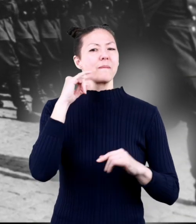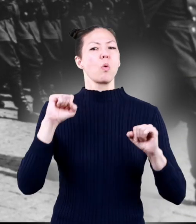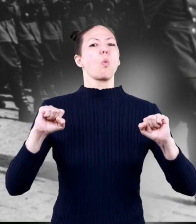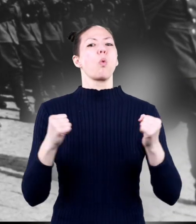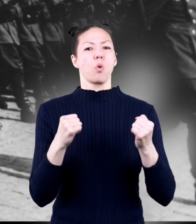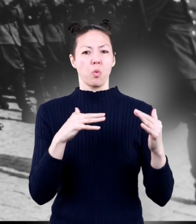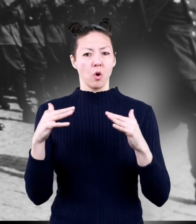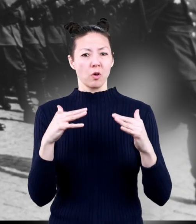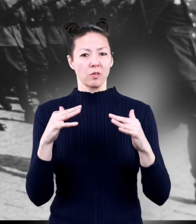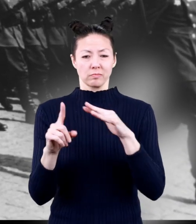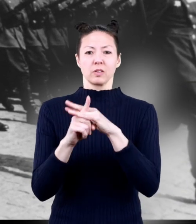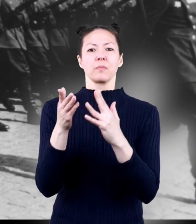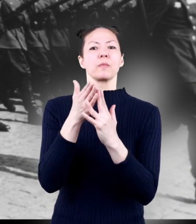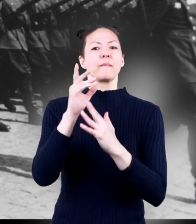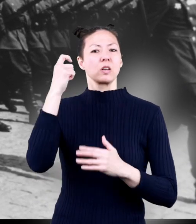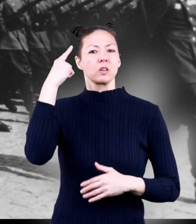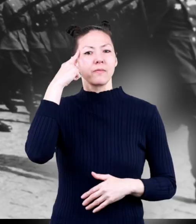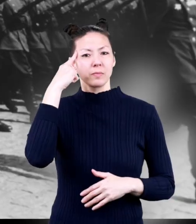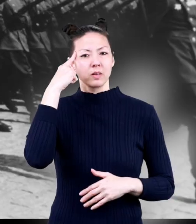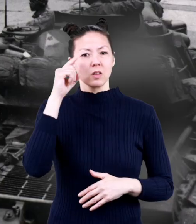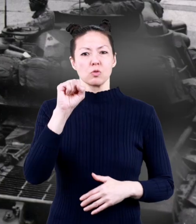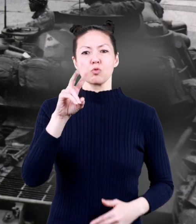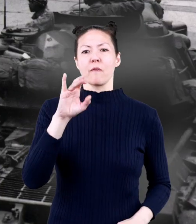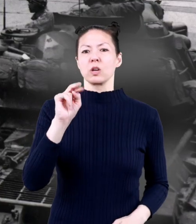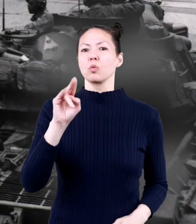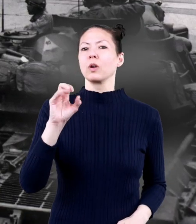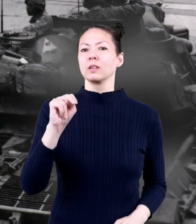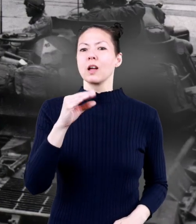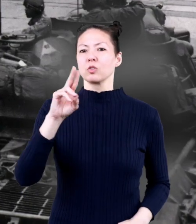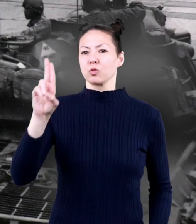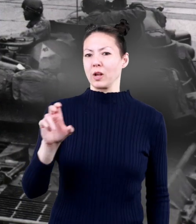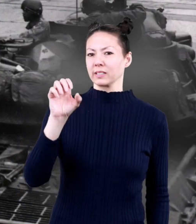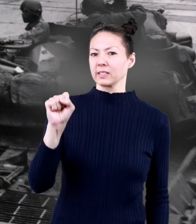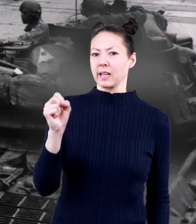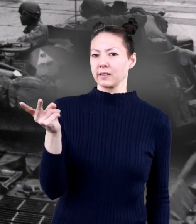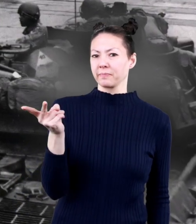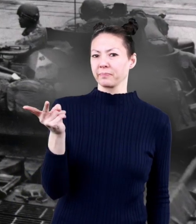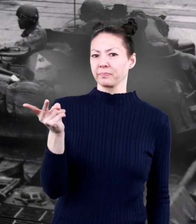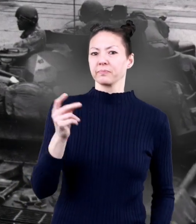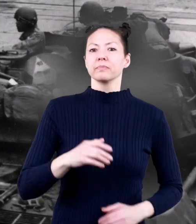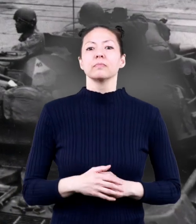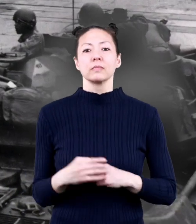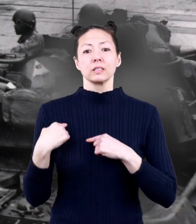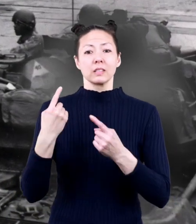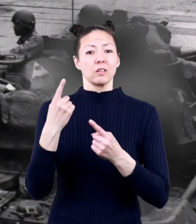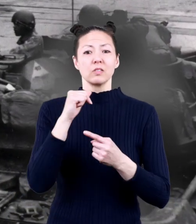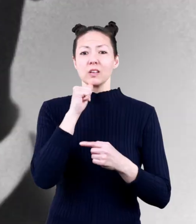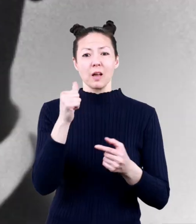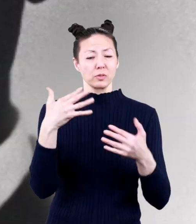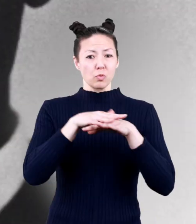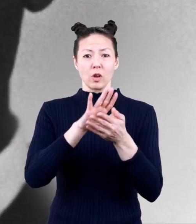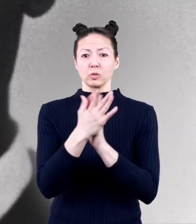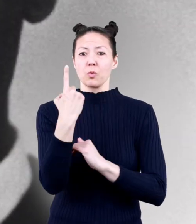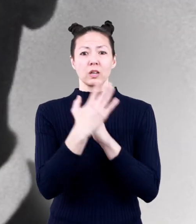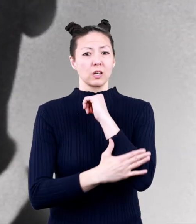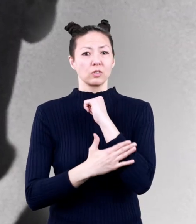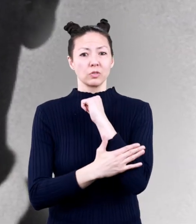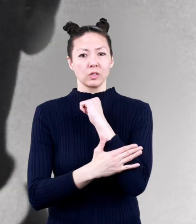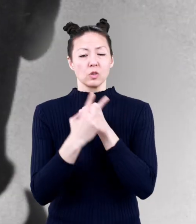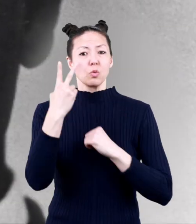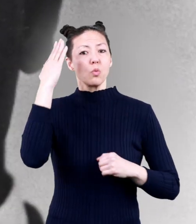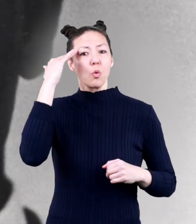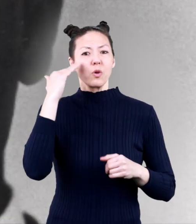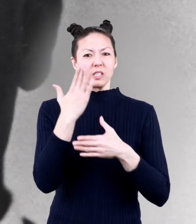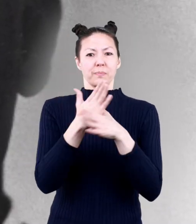complicated because of the Cold War which existed between the governments of the Soviet Union and the United States. Since they could not join